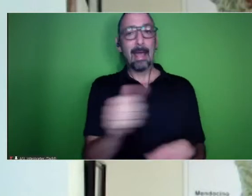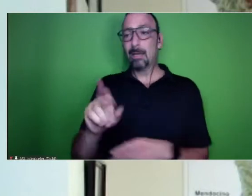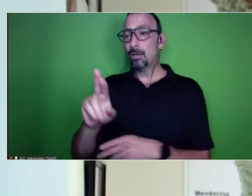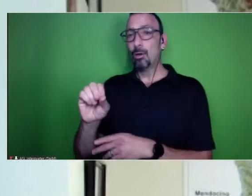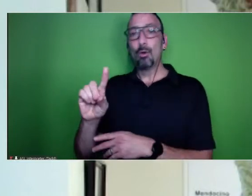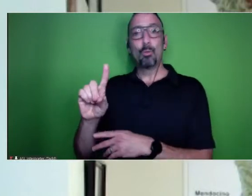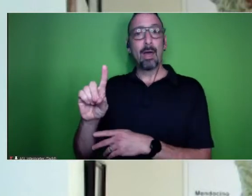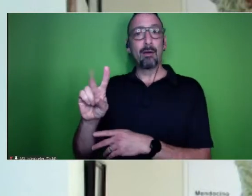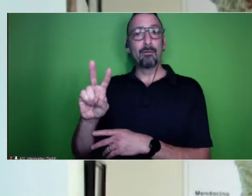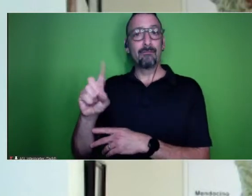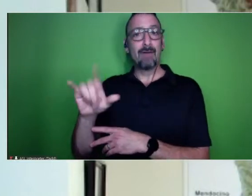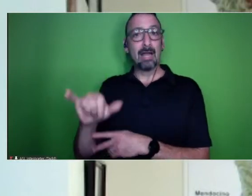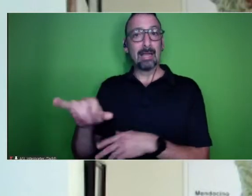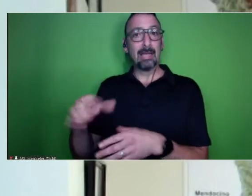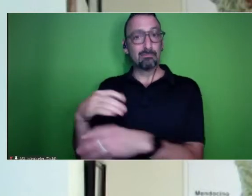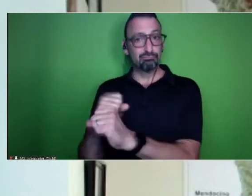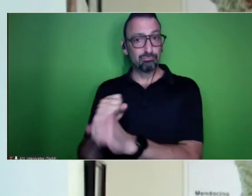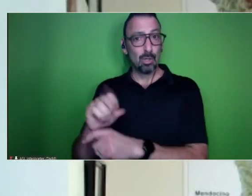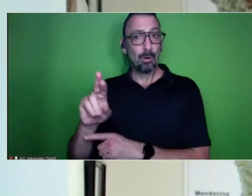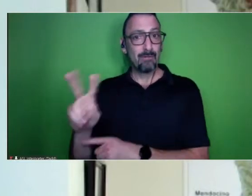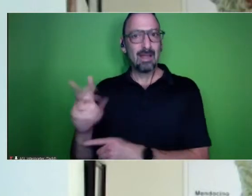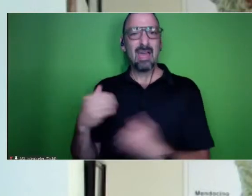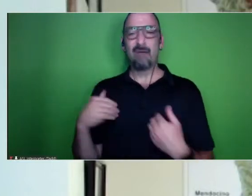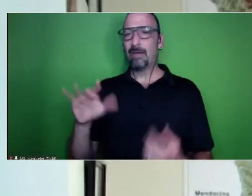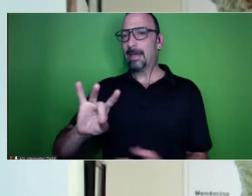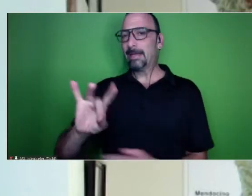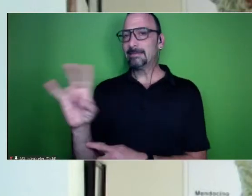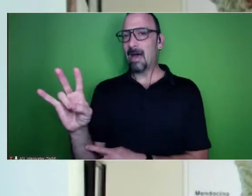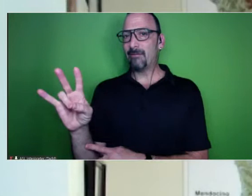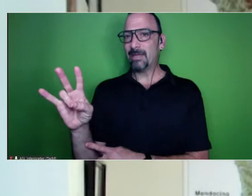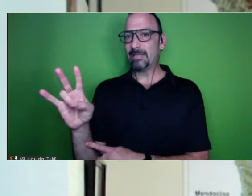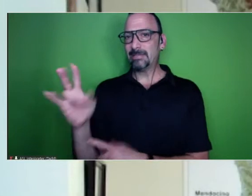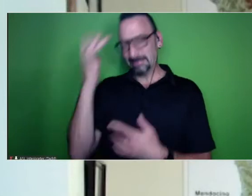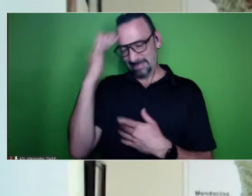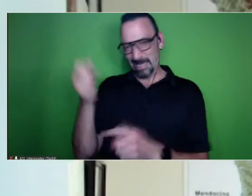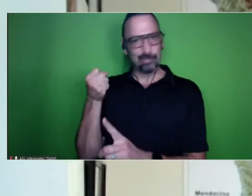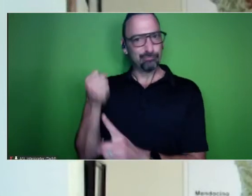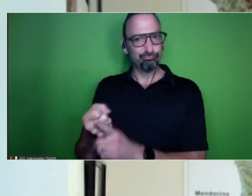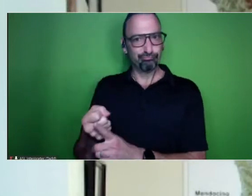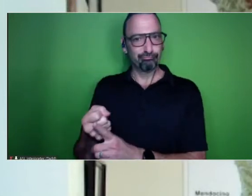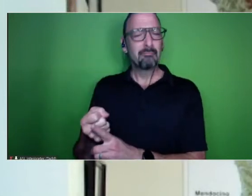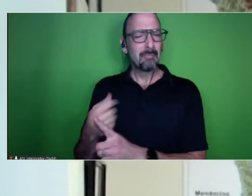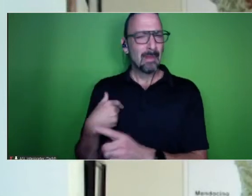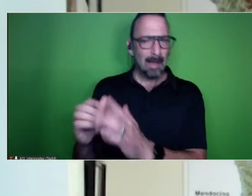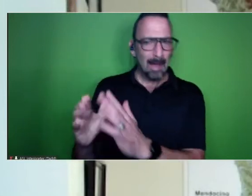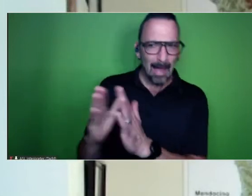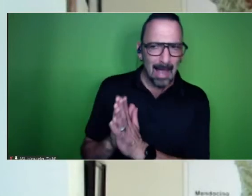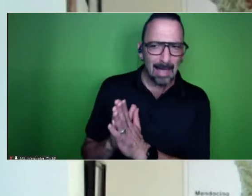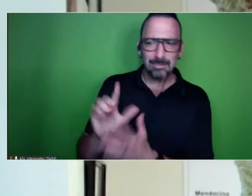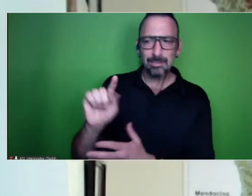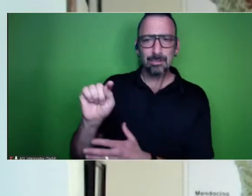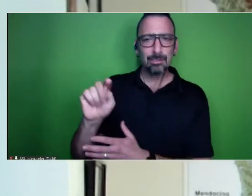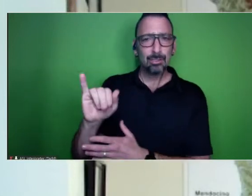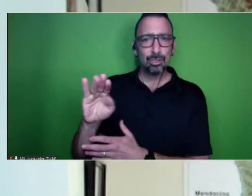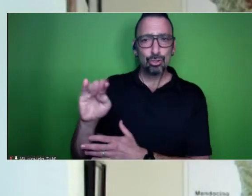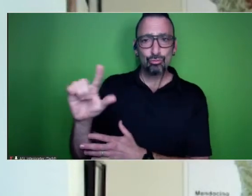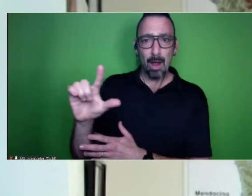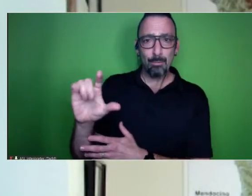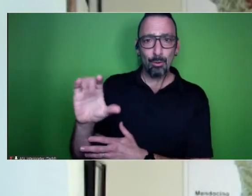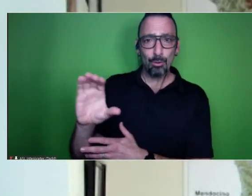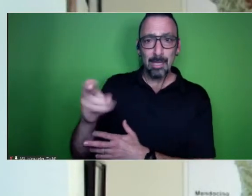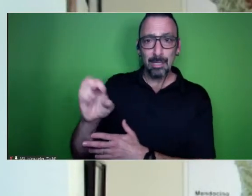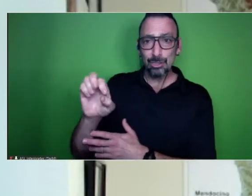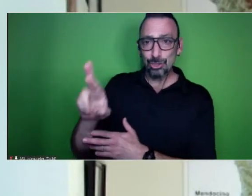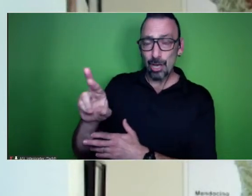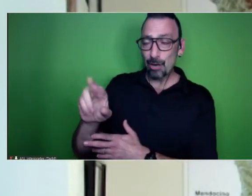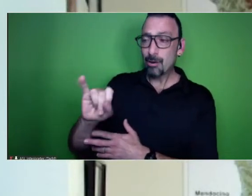had over 87 cases. I've asked Tribal Chair Jim Russ to give us a sense of the cooperative